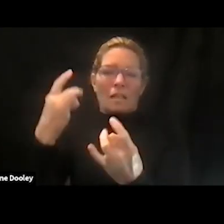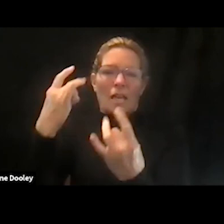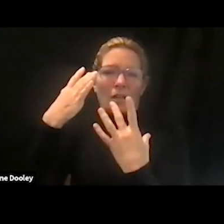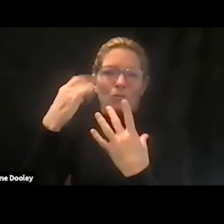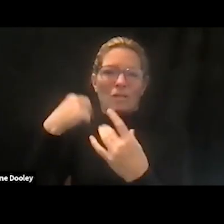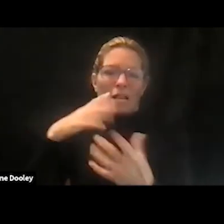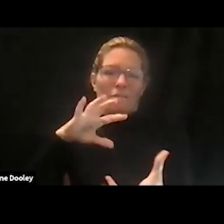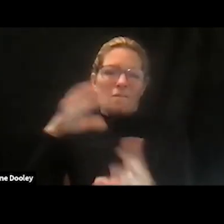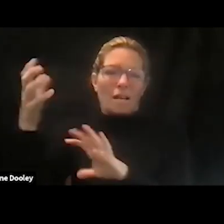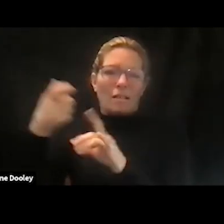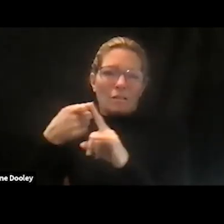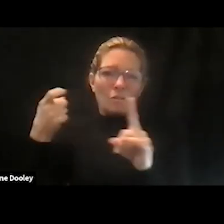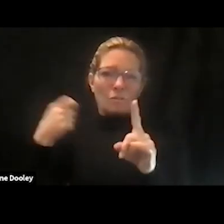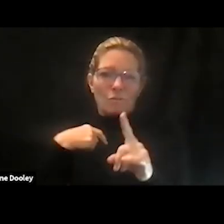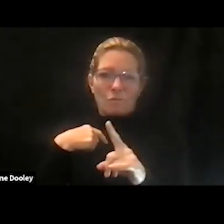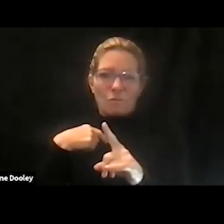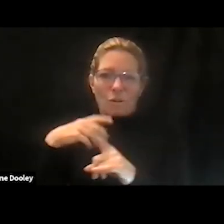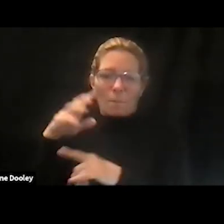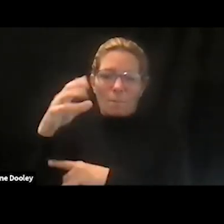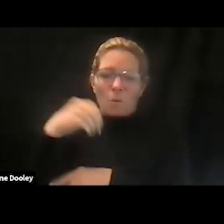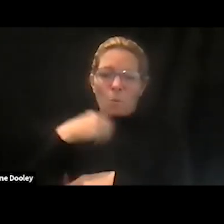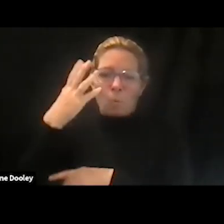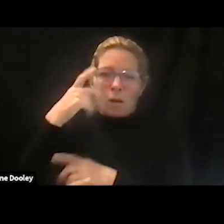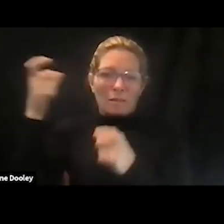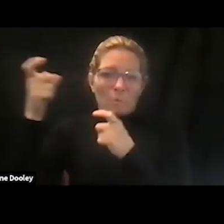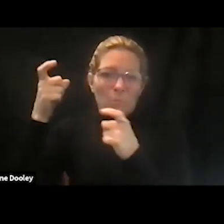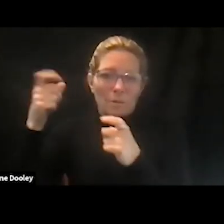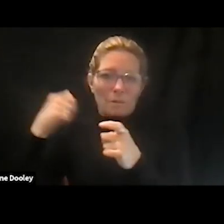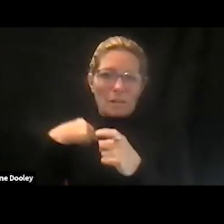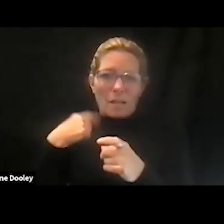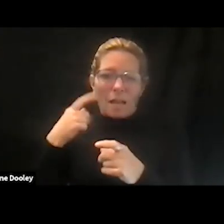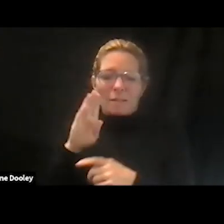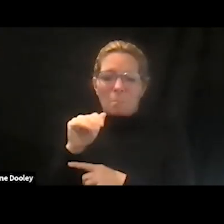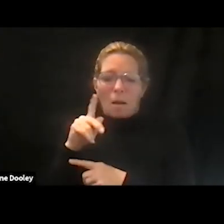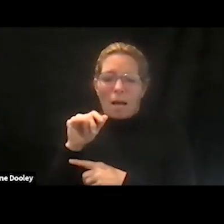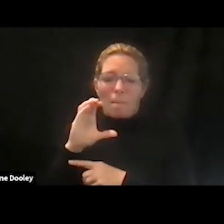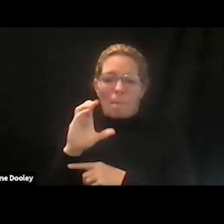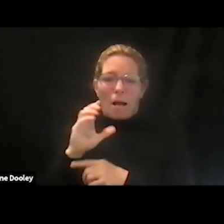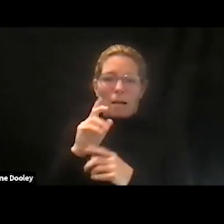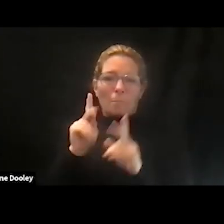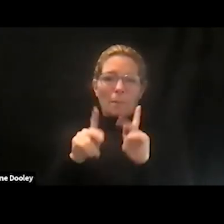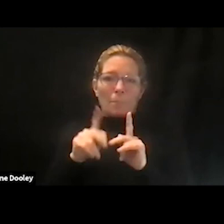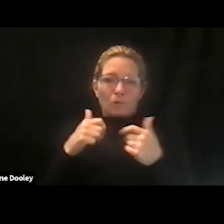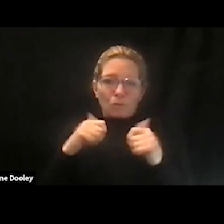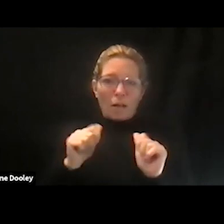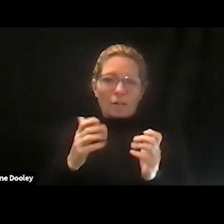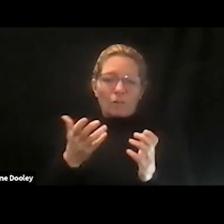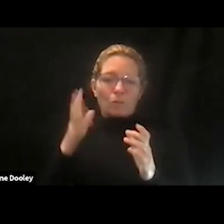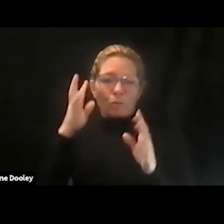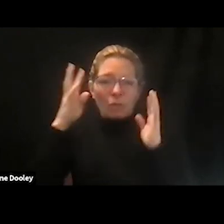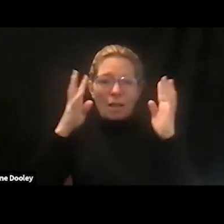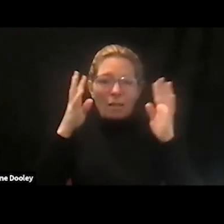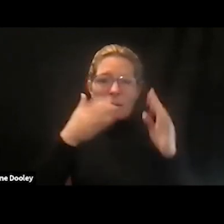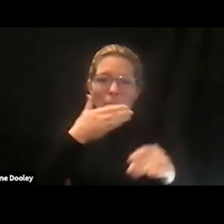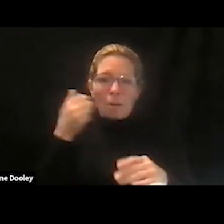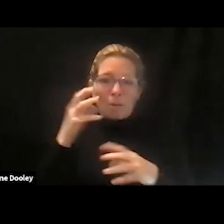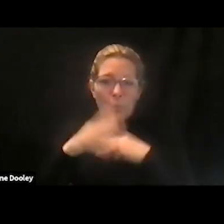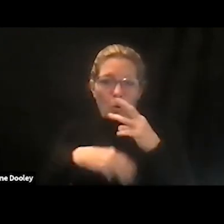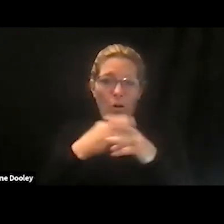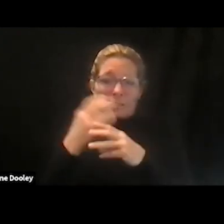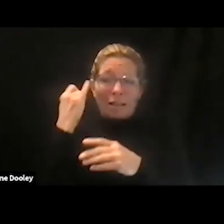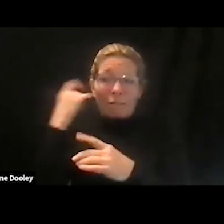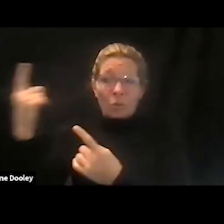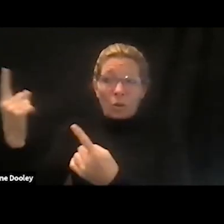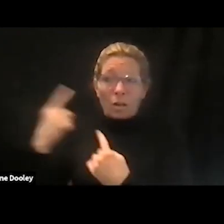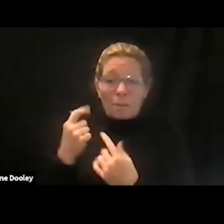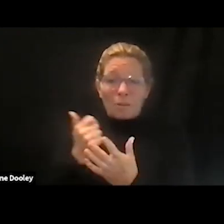of BIPOC and as a collective of people fighting for a better world. So if you have come here to help me, you are wasting your time. But if you have come